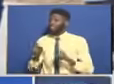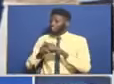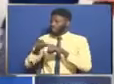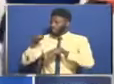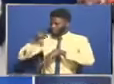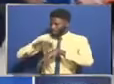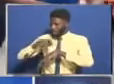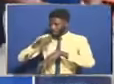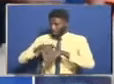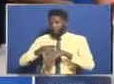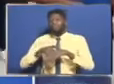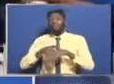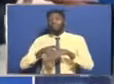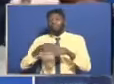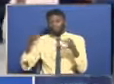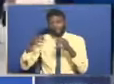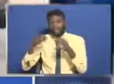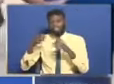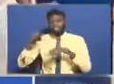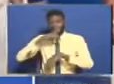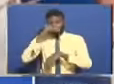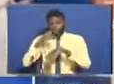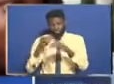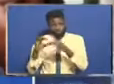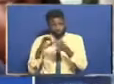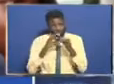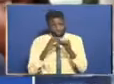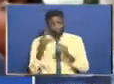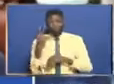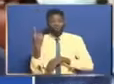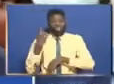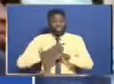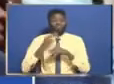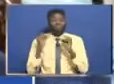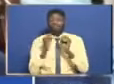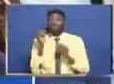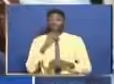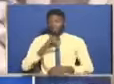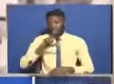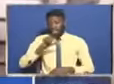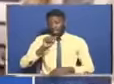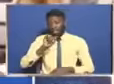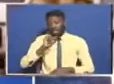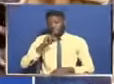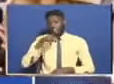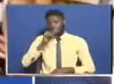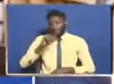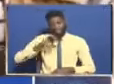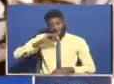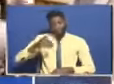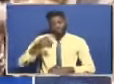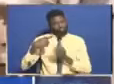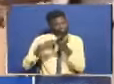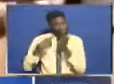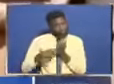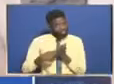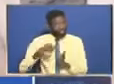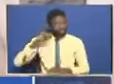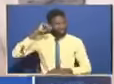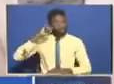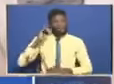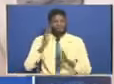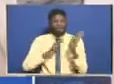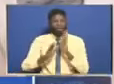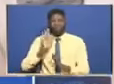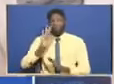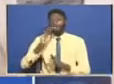National Unity held a two-day meeting in Laikipia County to deliberate on their political ambitions 13 months to the general election.